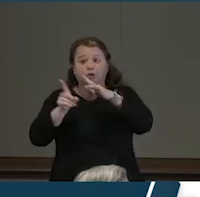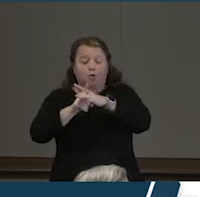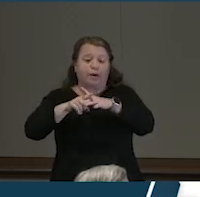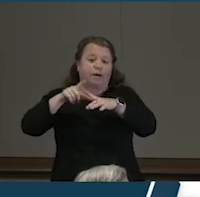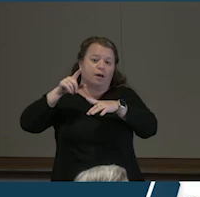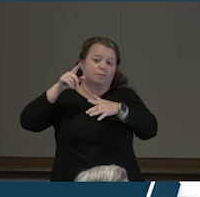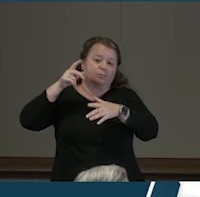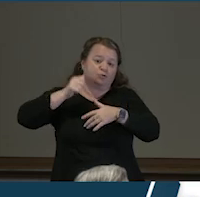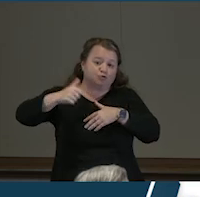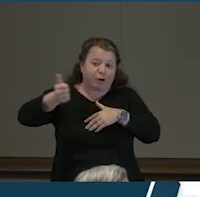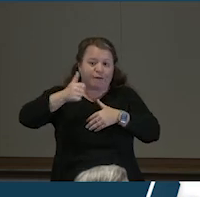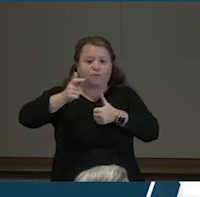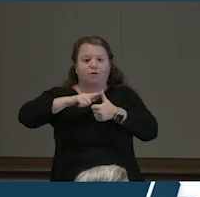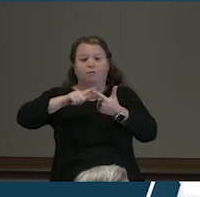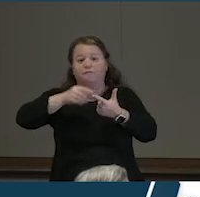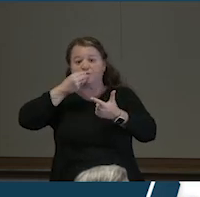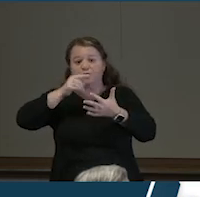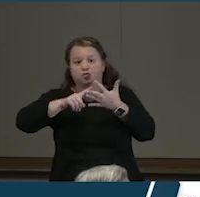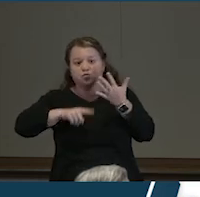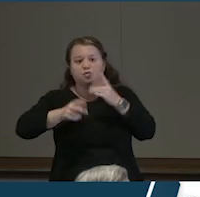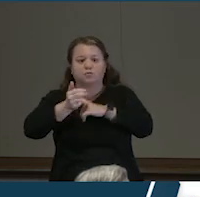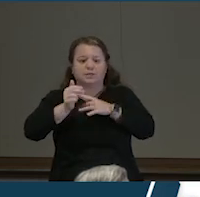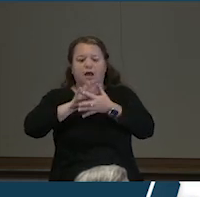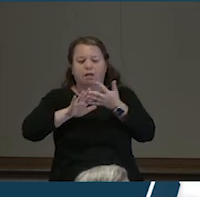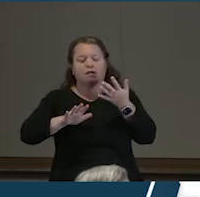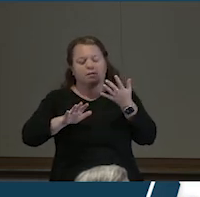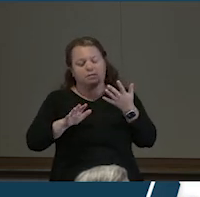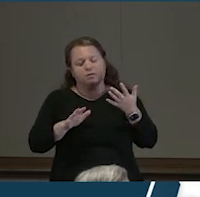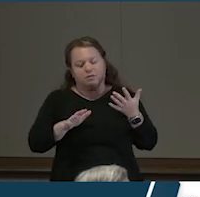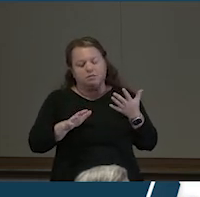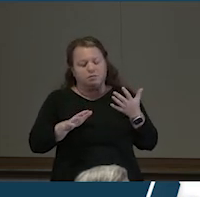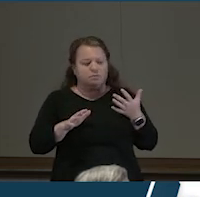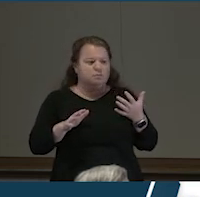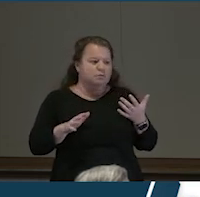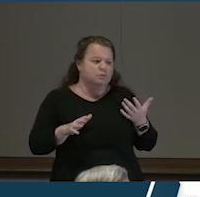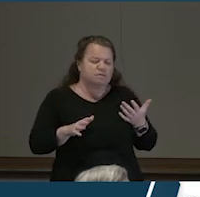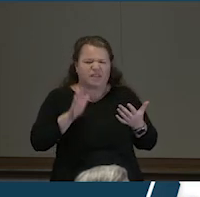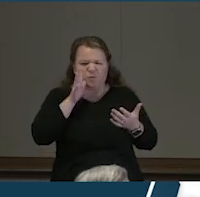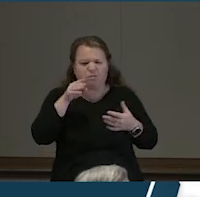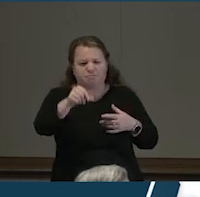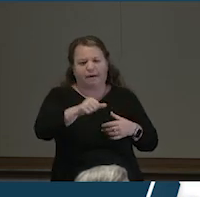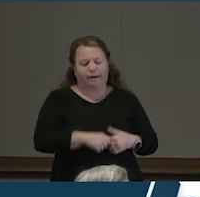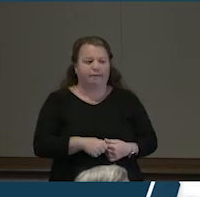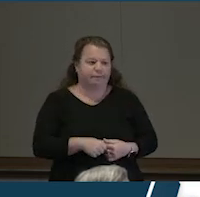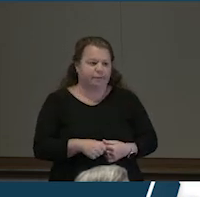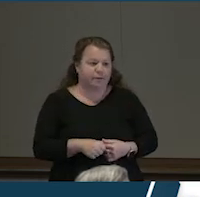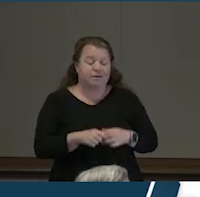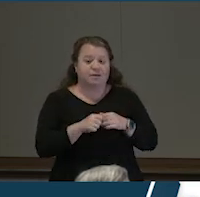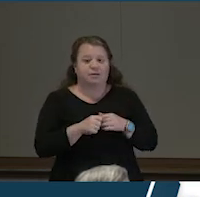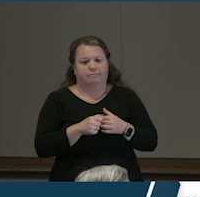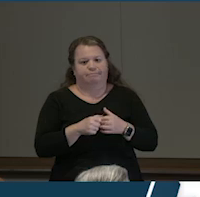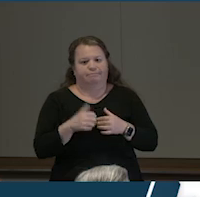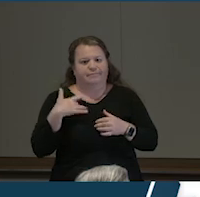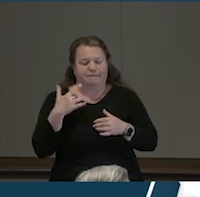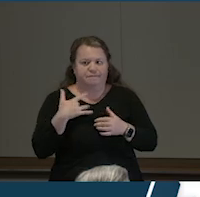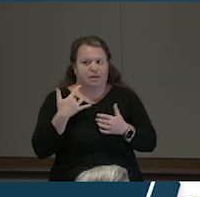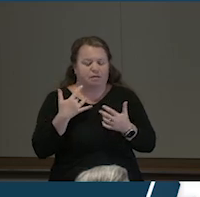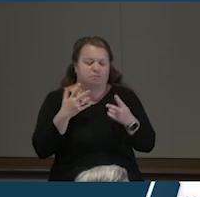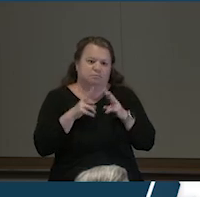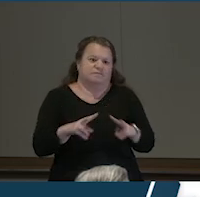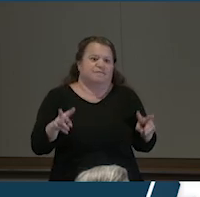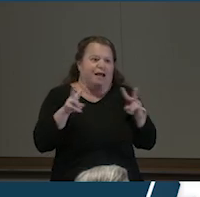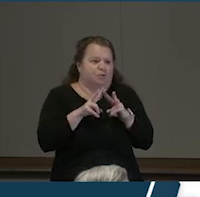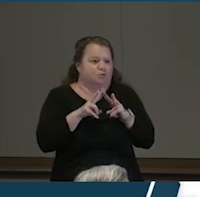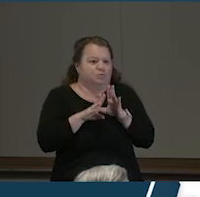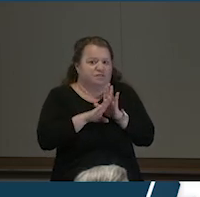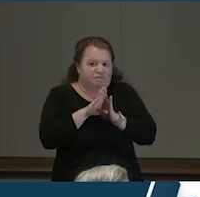going to do because they find such incredible value in being able to develop advocates, because that is